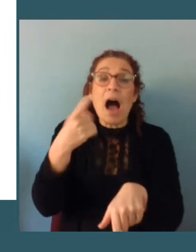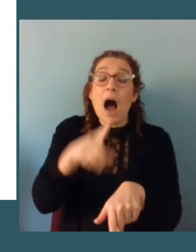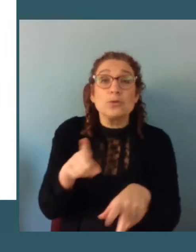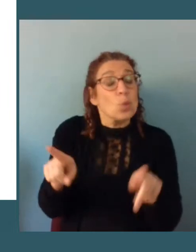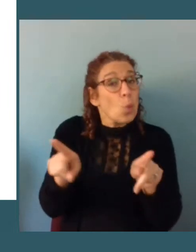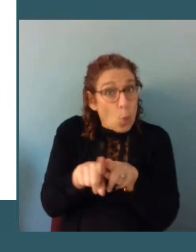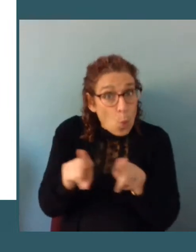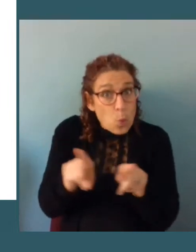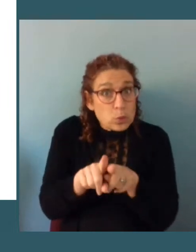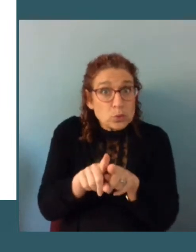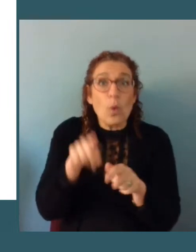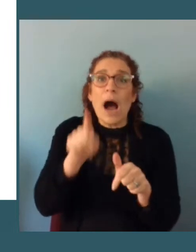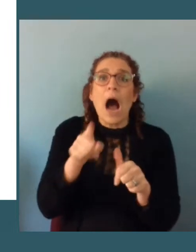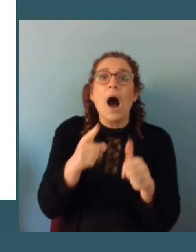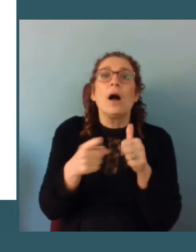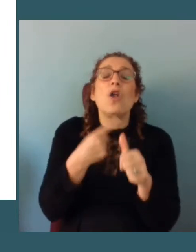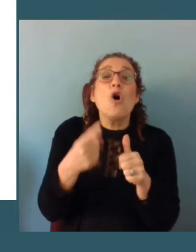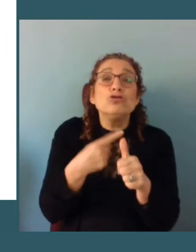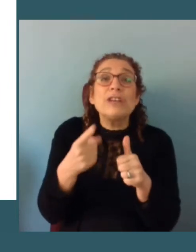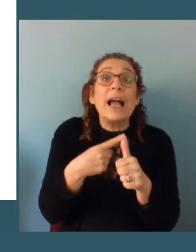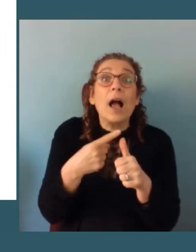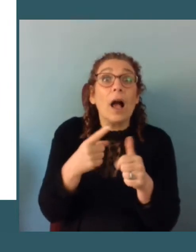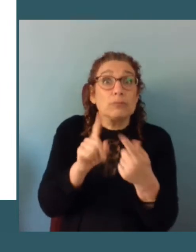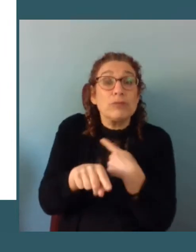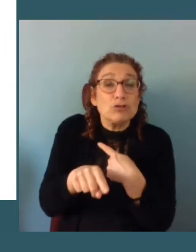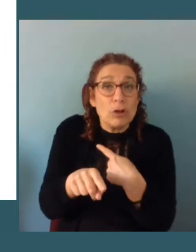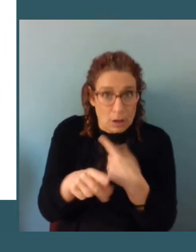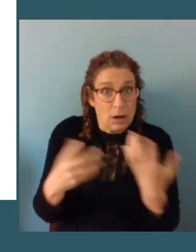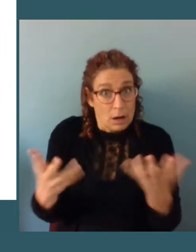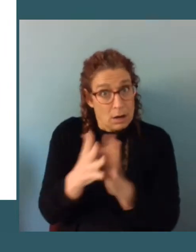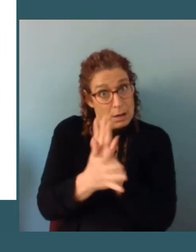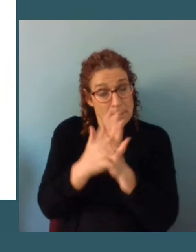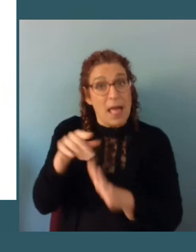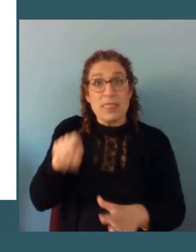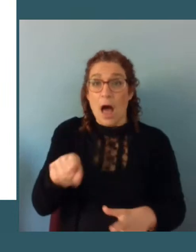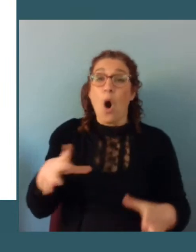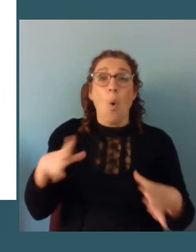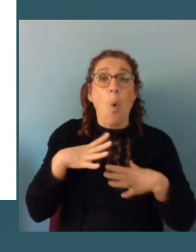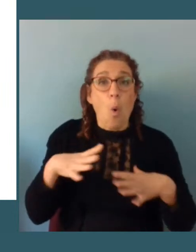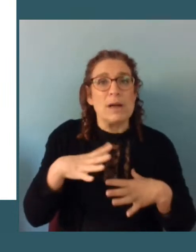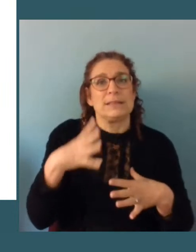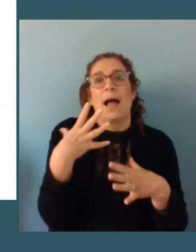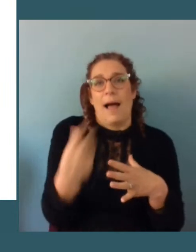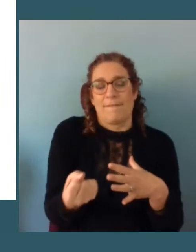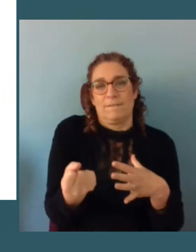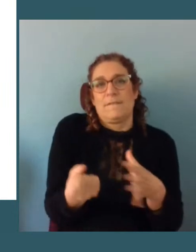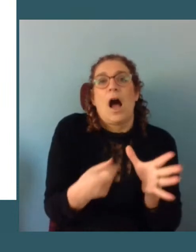allergic reaction. So these have shown that they are allergic infants.